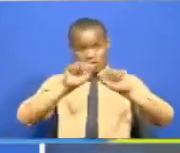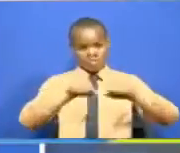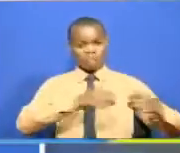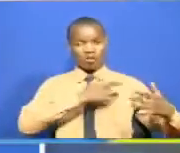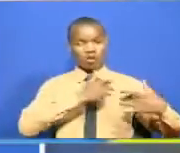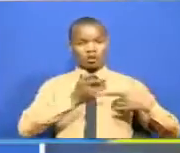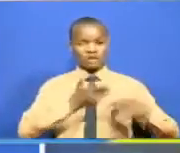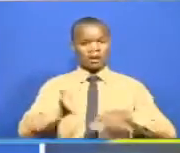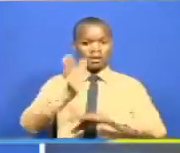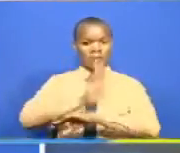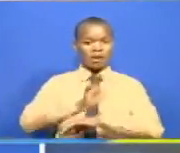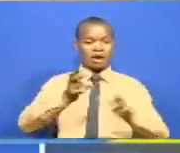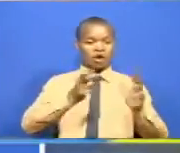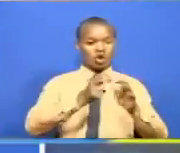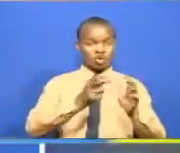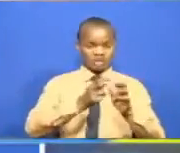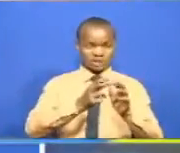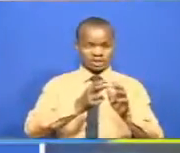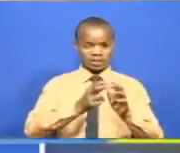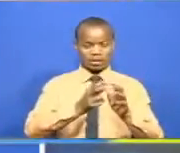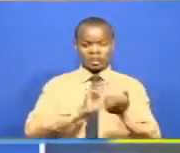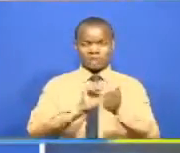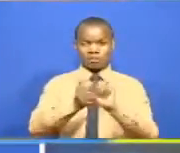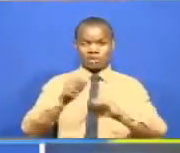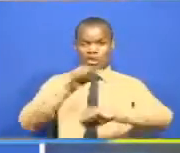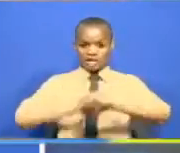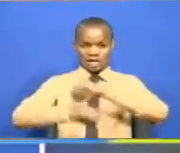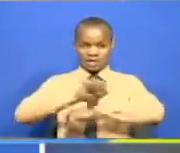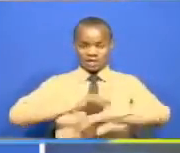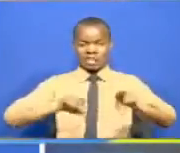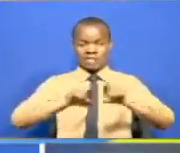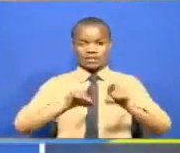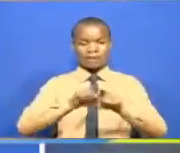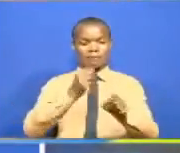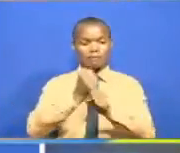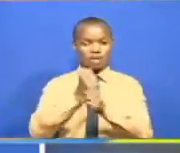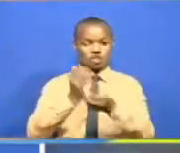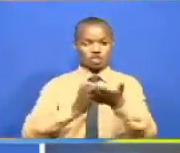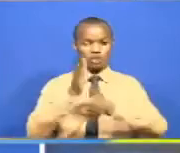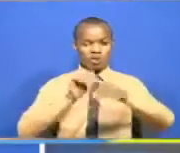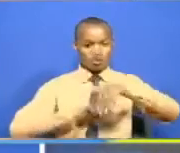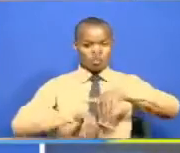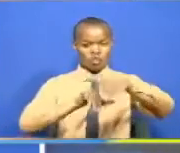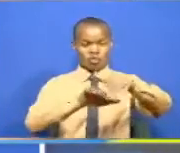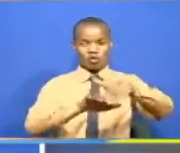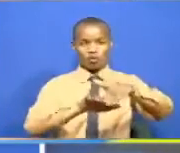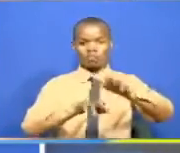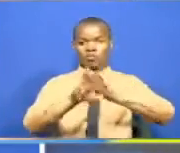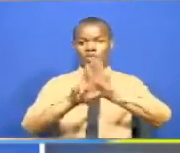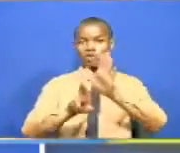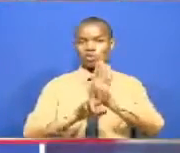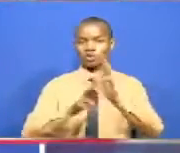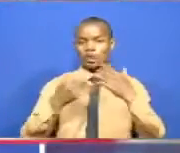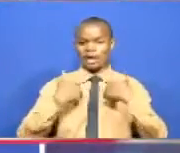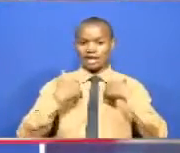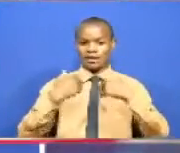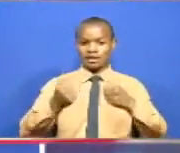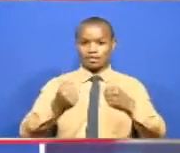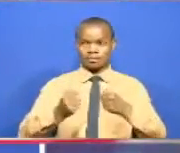of contact sporting activities as all directives to curb the spread of COVID-19 will be adhered to.